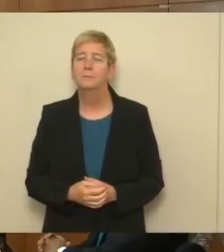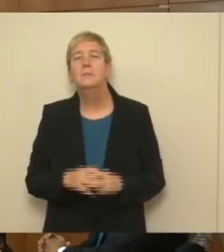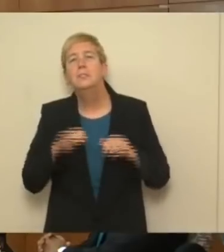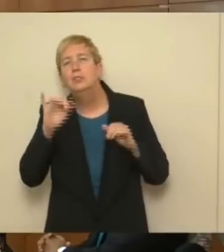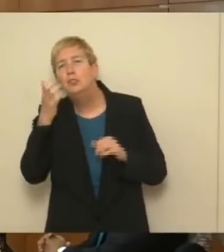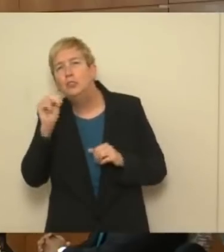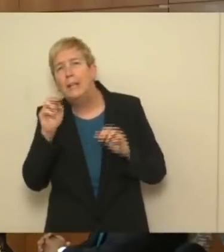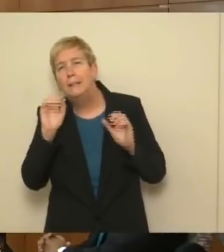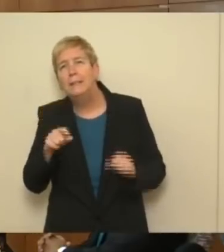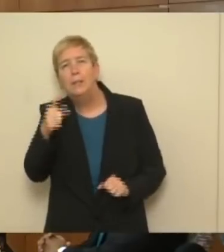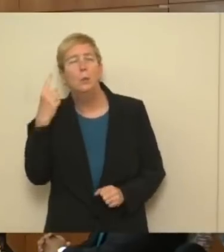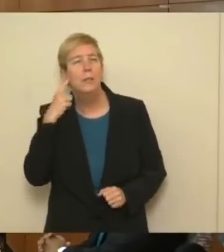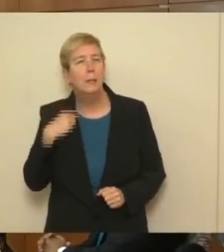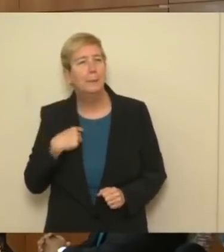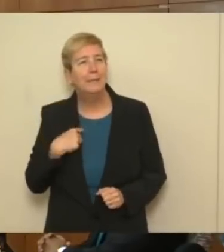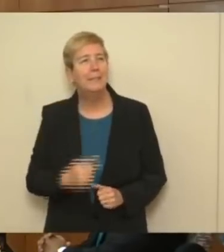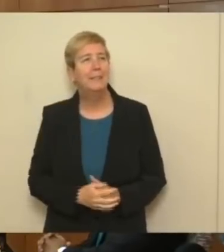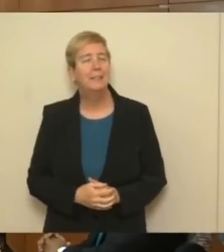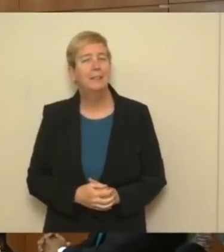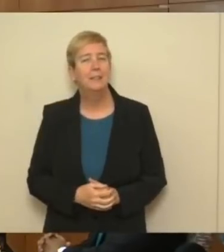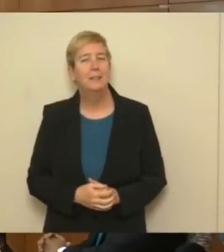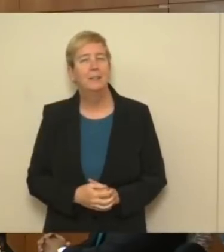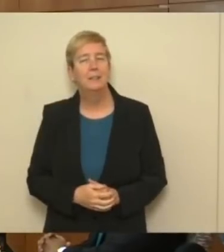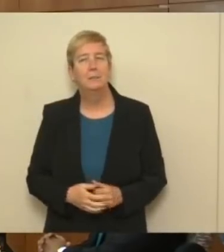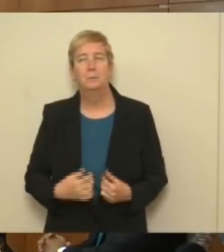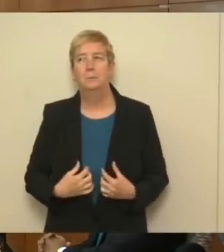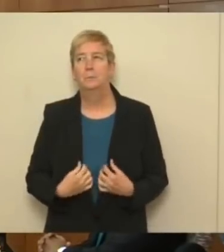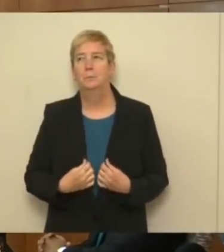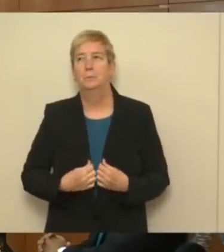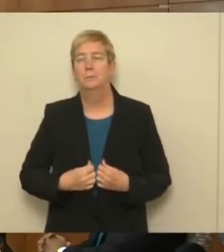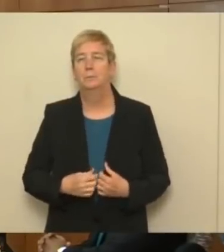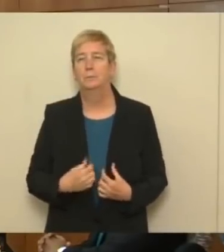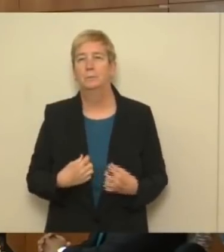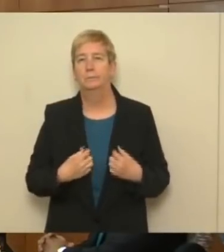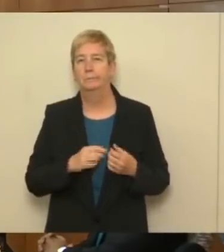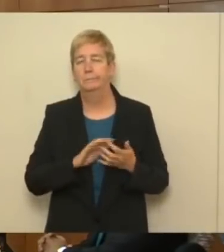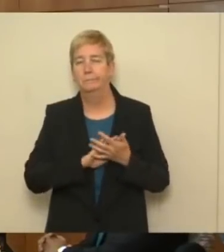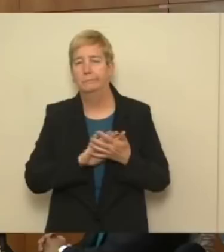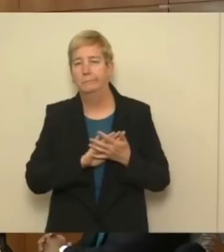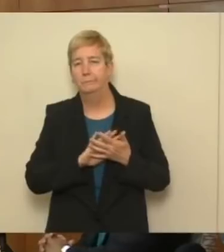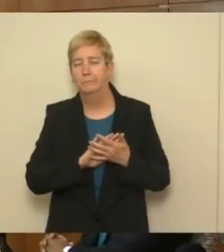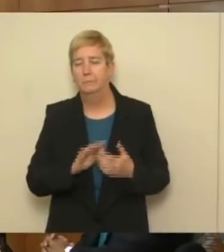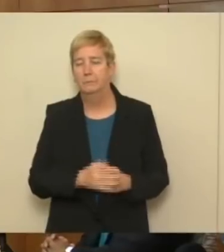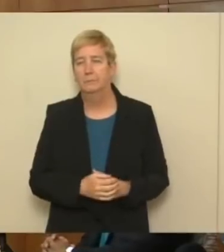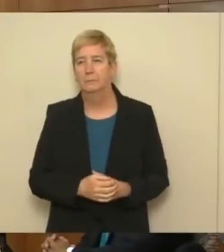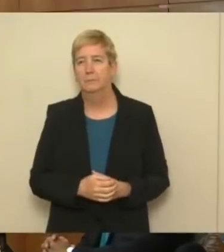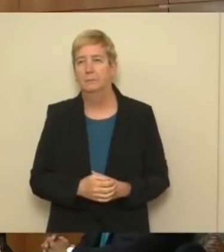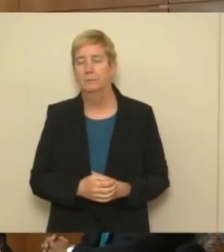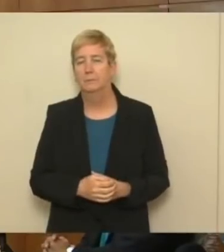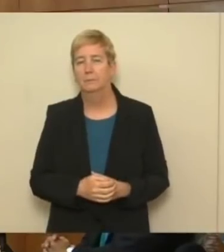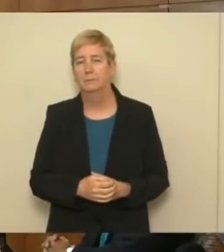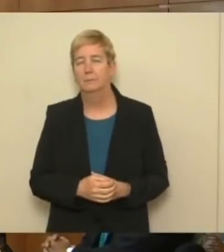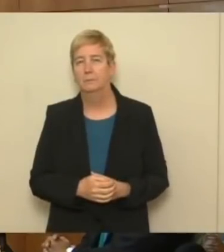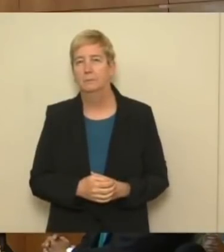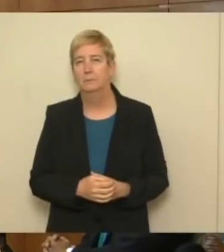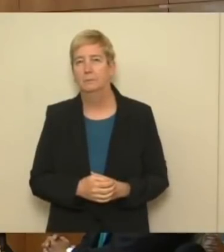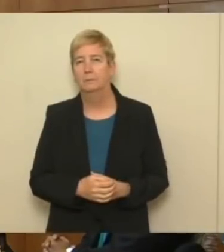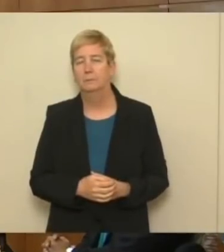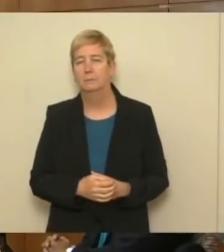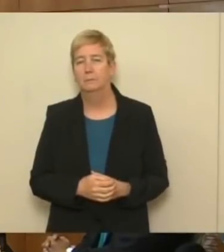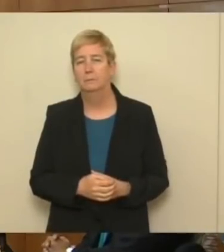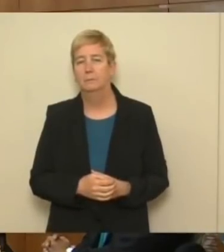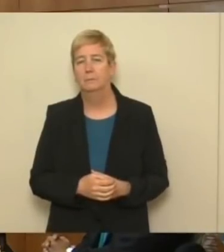hear me? Go ahead and ask your question. Detention centers, and it is an area that gives us significant concern.